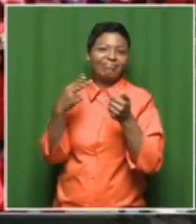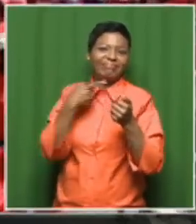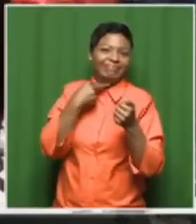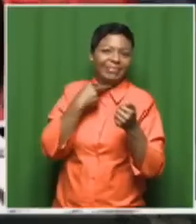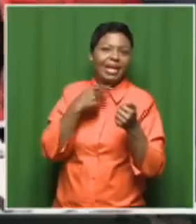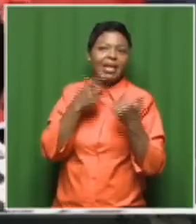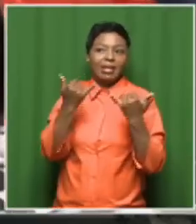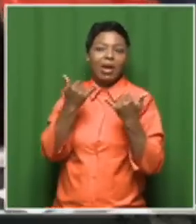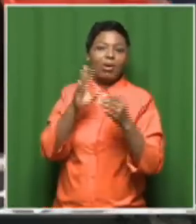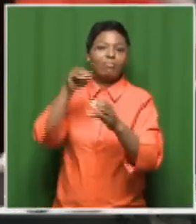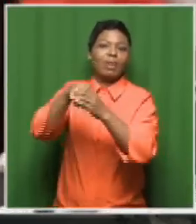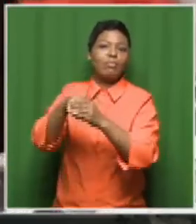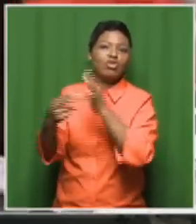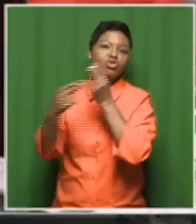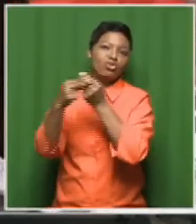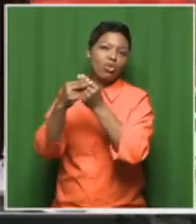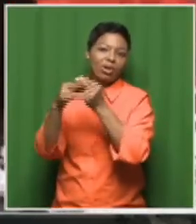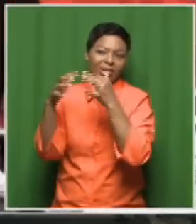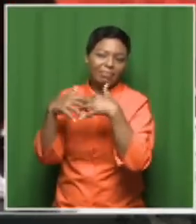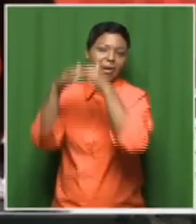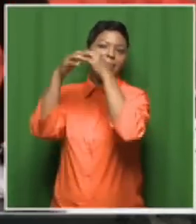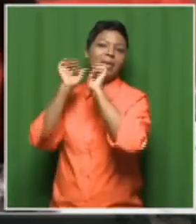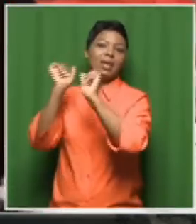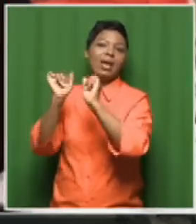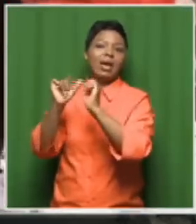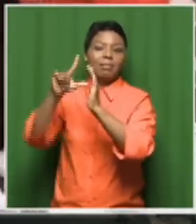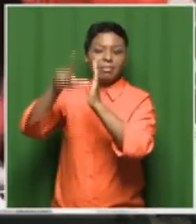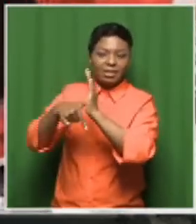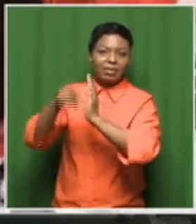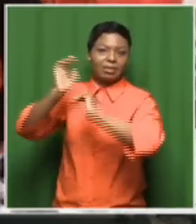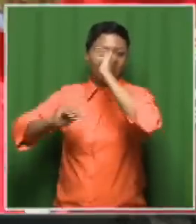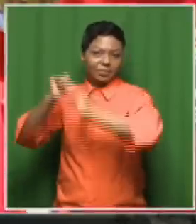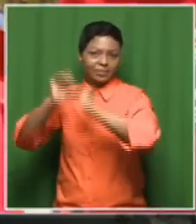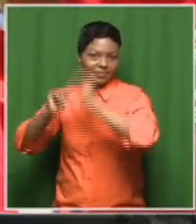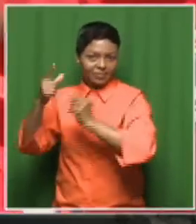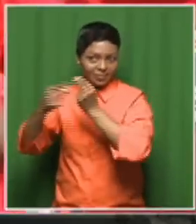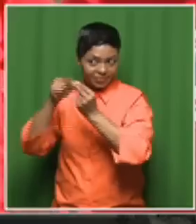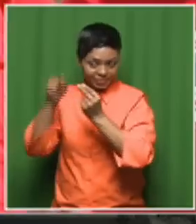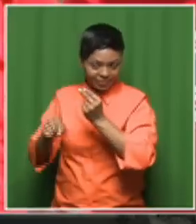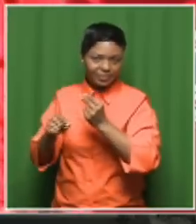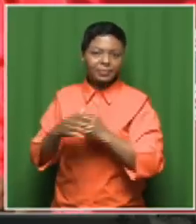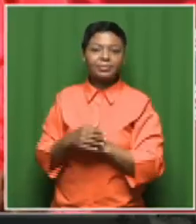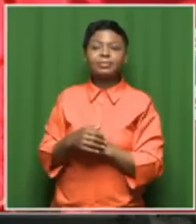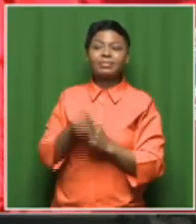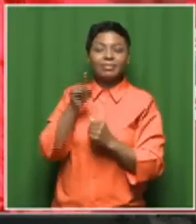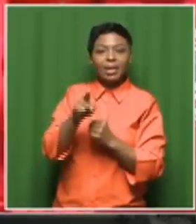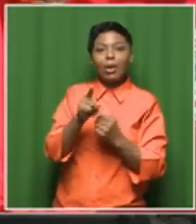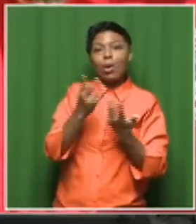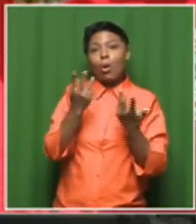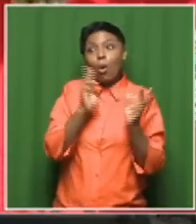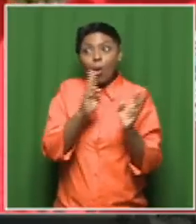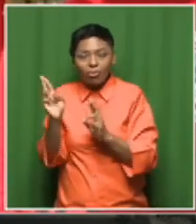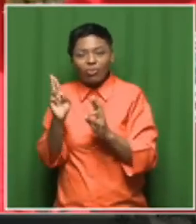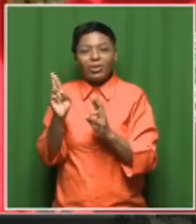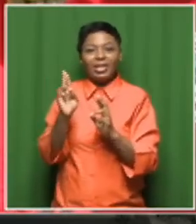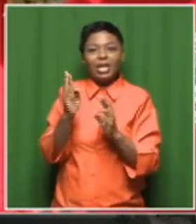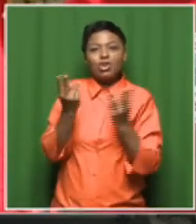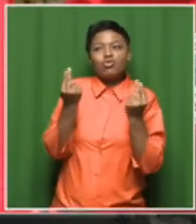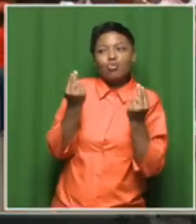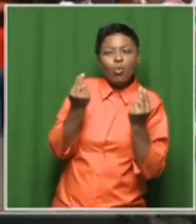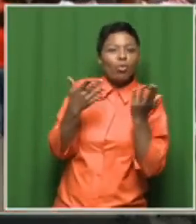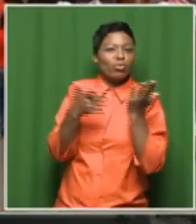unions. So hopefully they won't go off the rails. Hopefully unions will adapt. I hope they do.